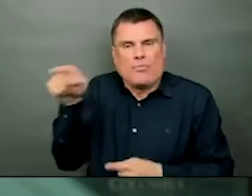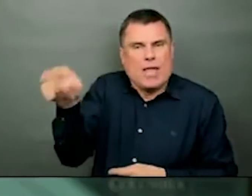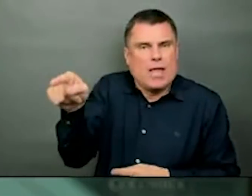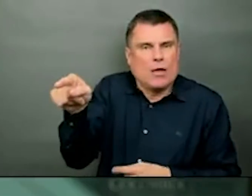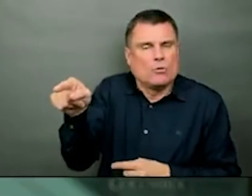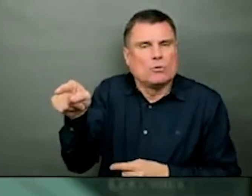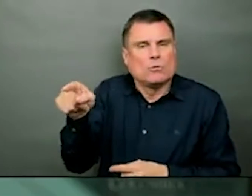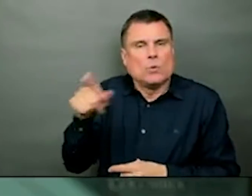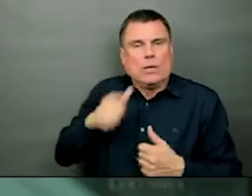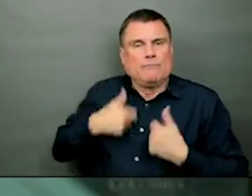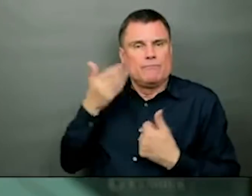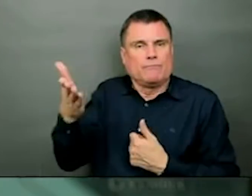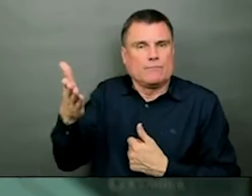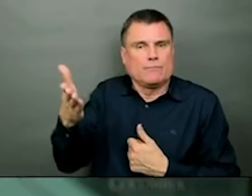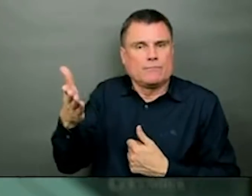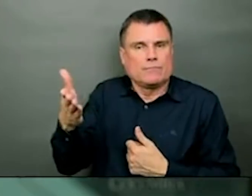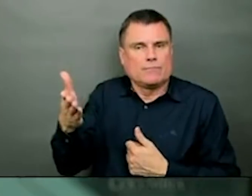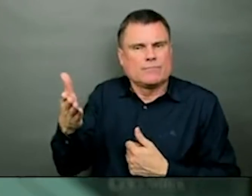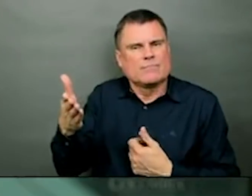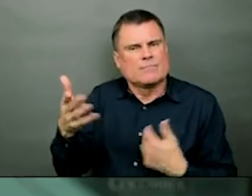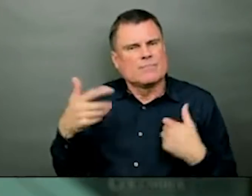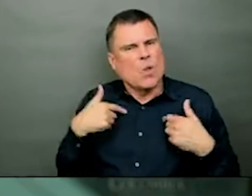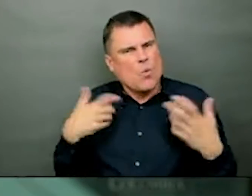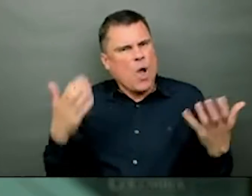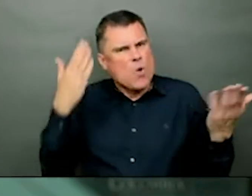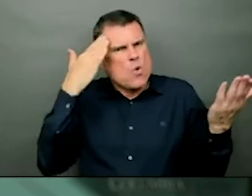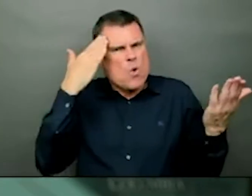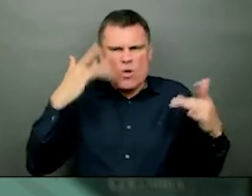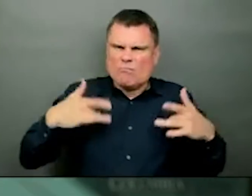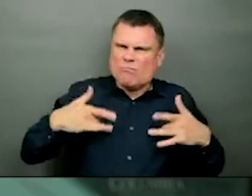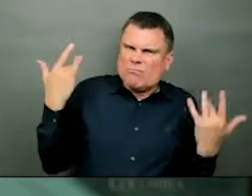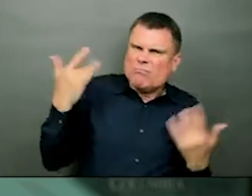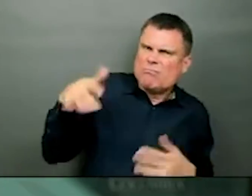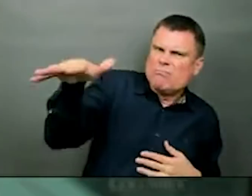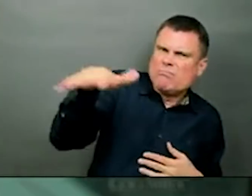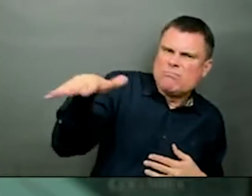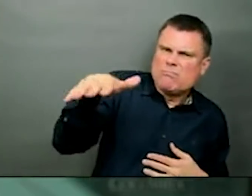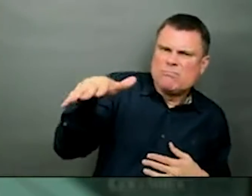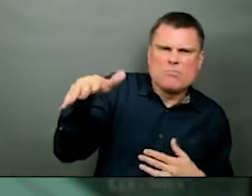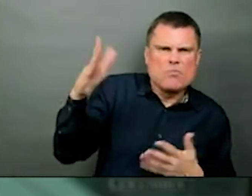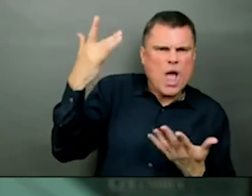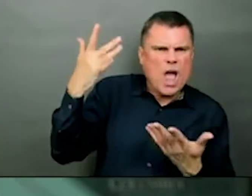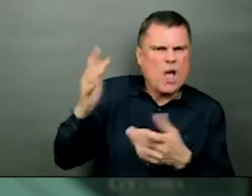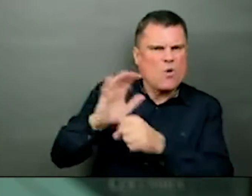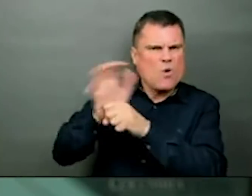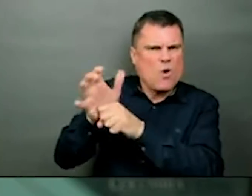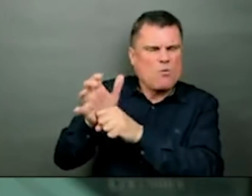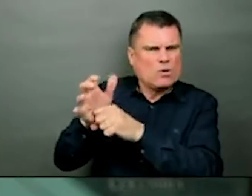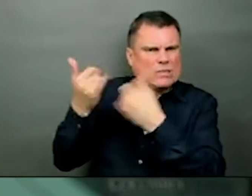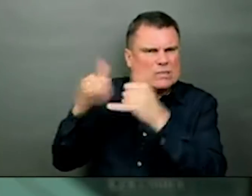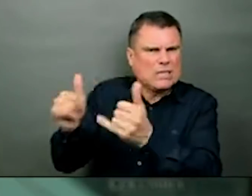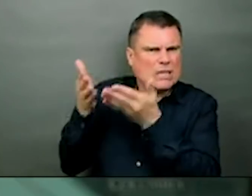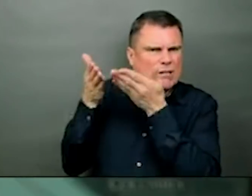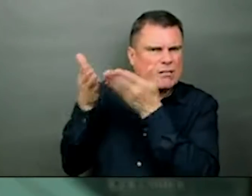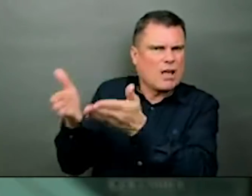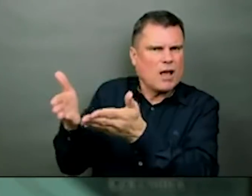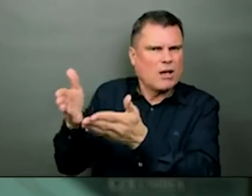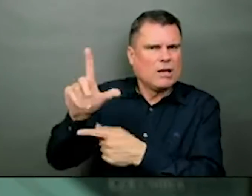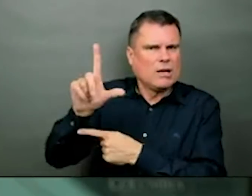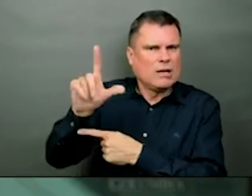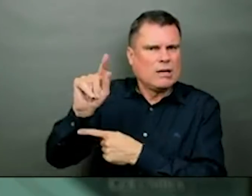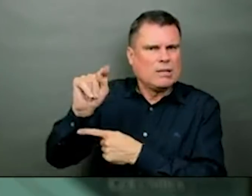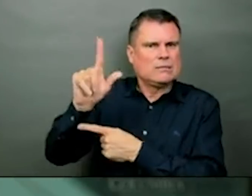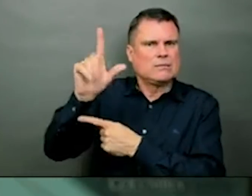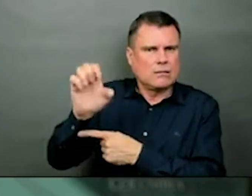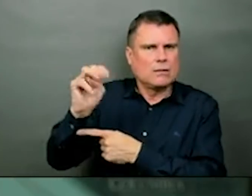to call up and get the information they need about their loved ones? What I can say, Marcella, is that I think, and this